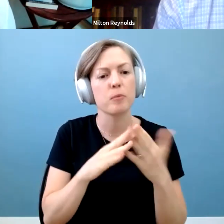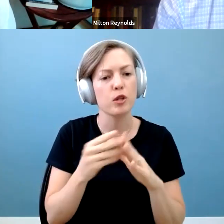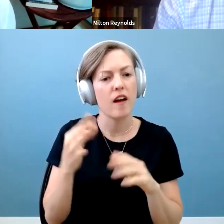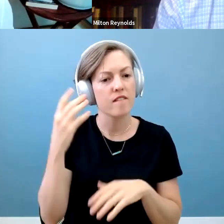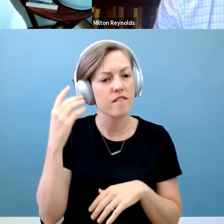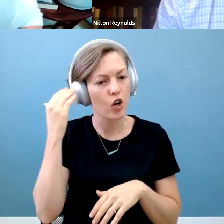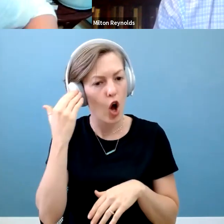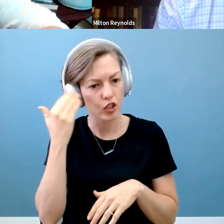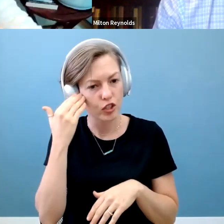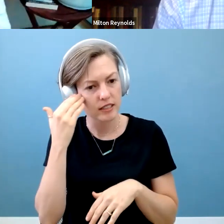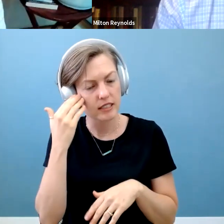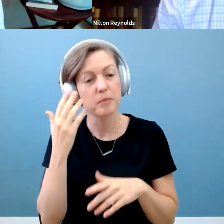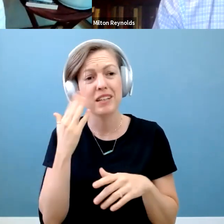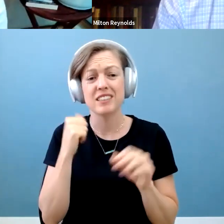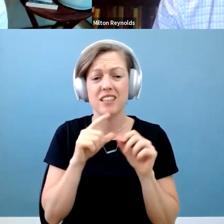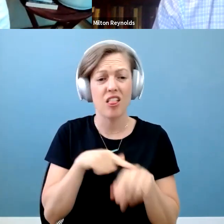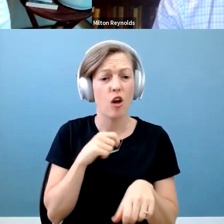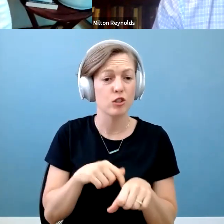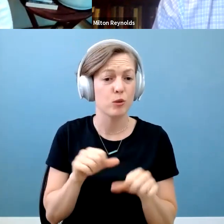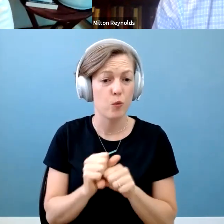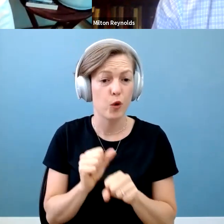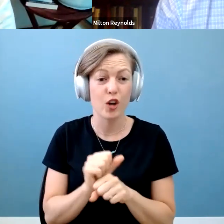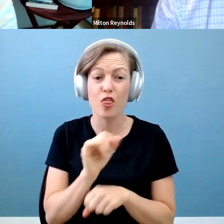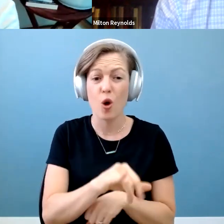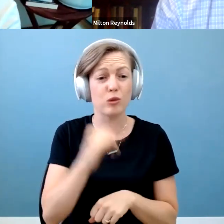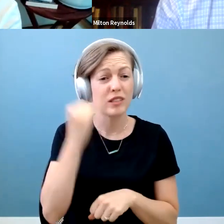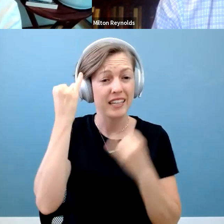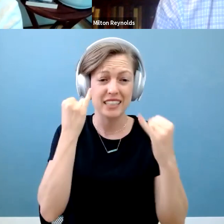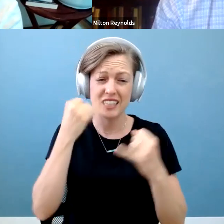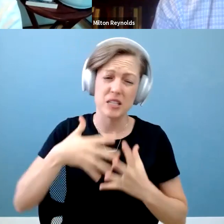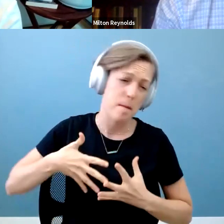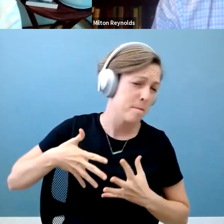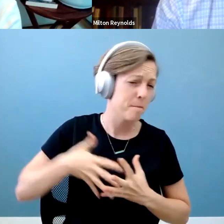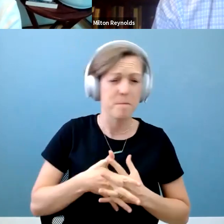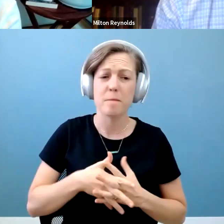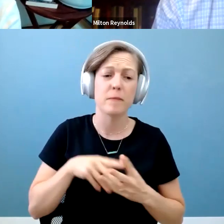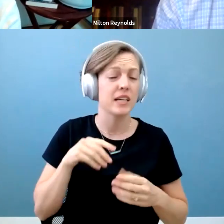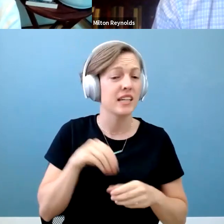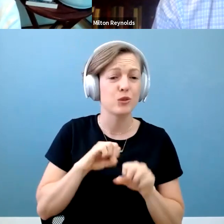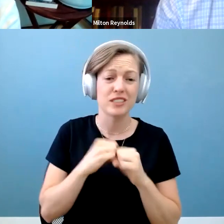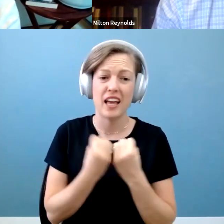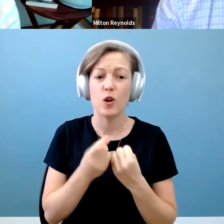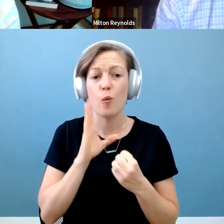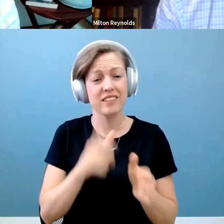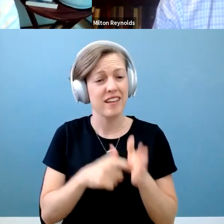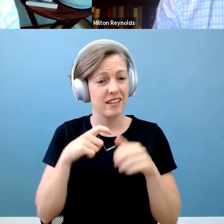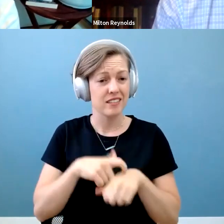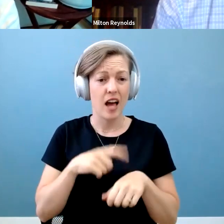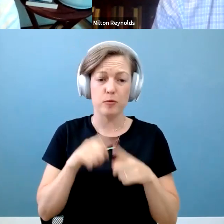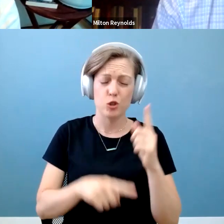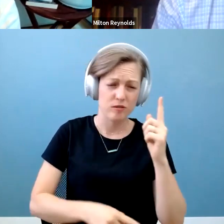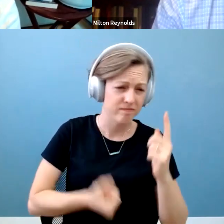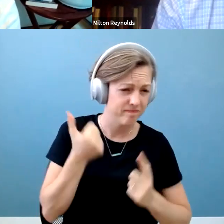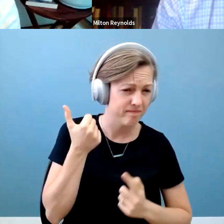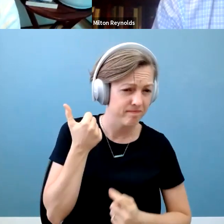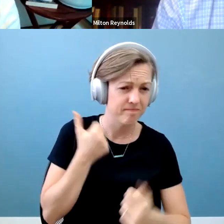this is going to be long-term work. These notions are so deeply insinuated into societies that it'll take some time to extricate them.